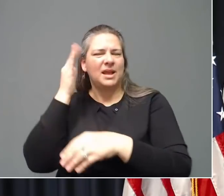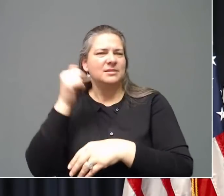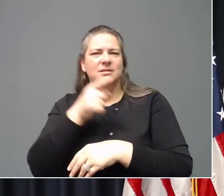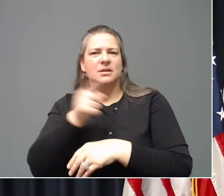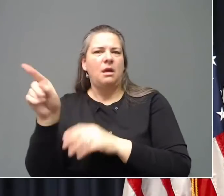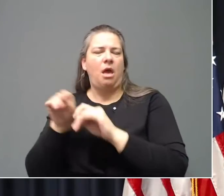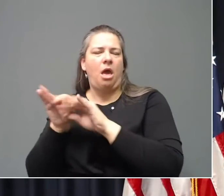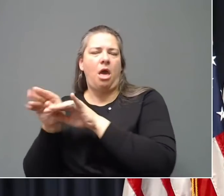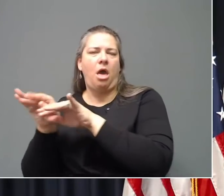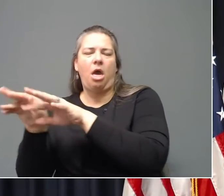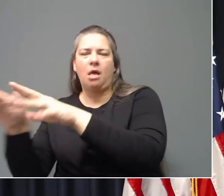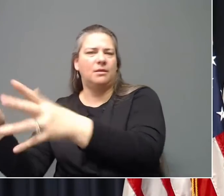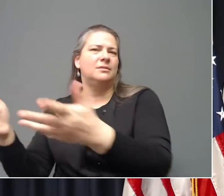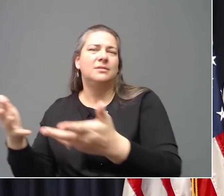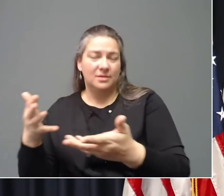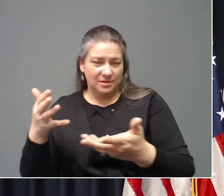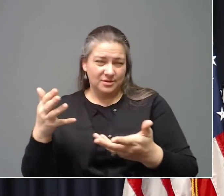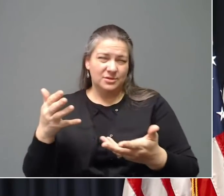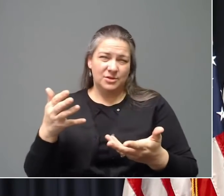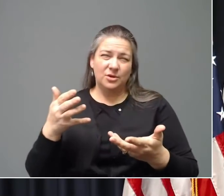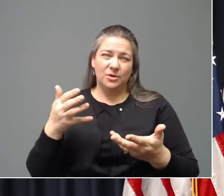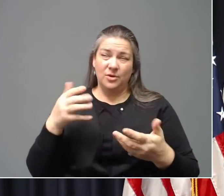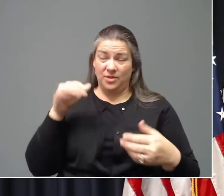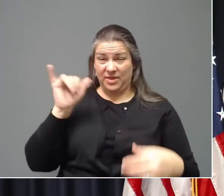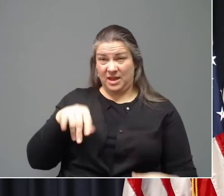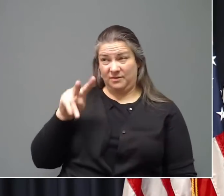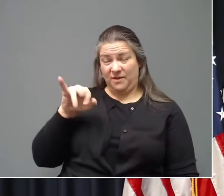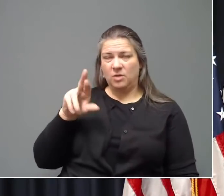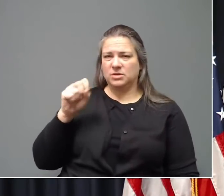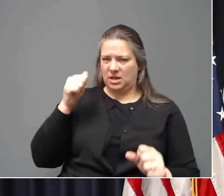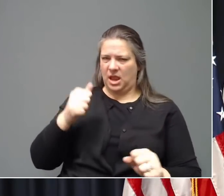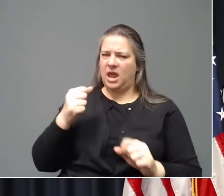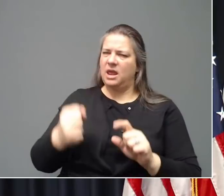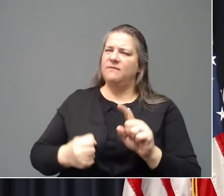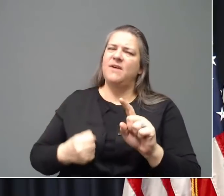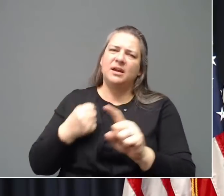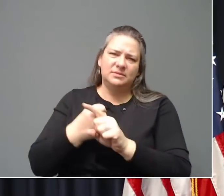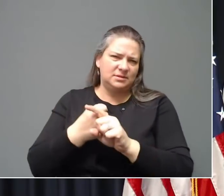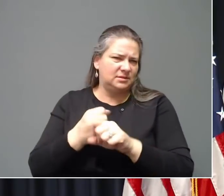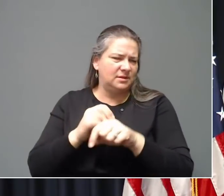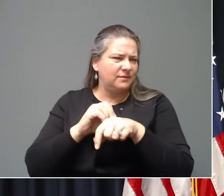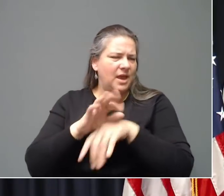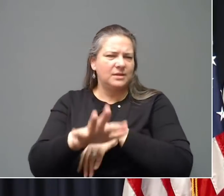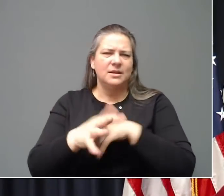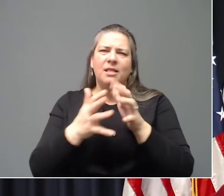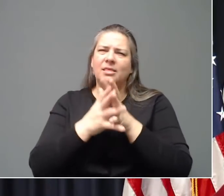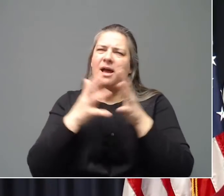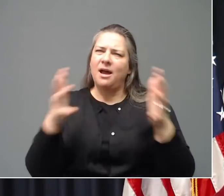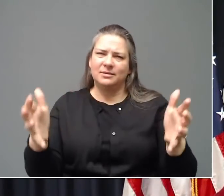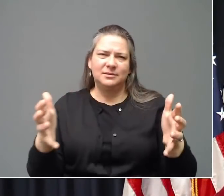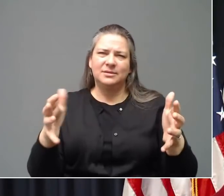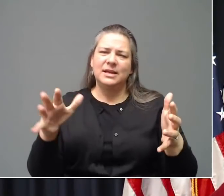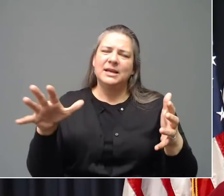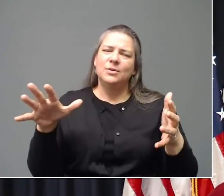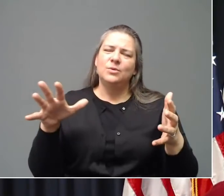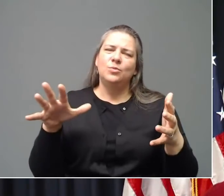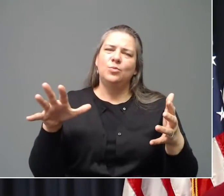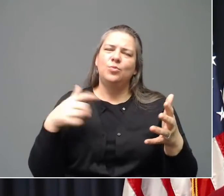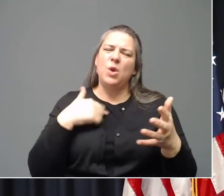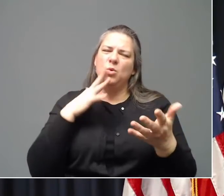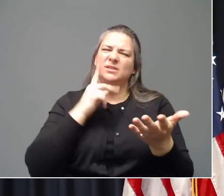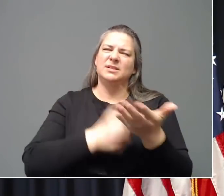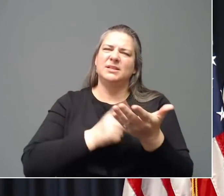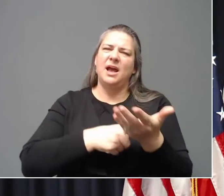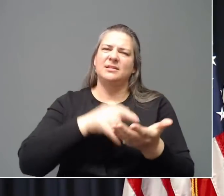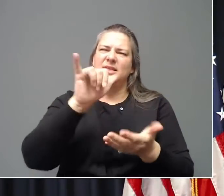significant economic impact, and just it's going to take us a lot longer to recover, but we'll talk about that a little more